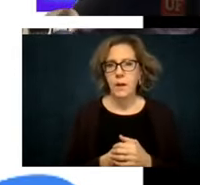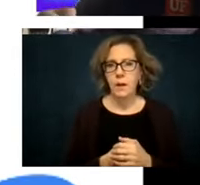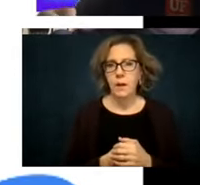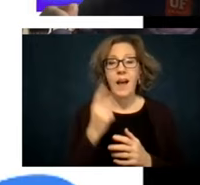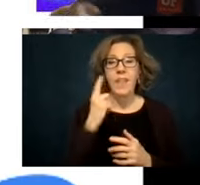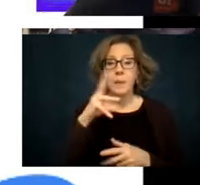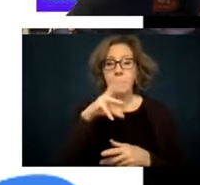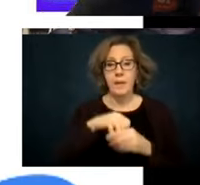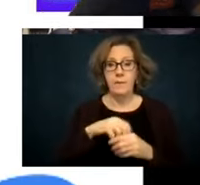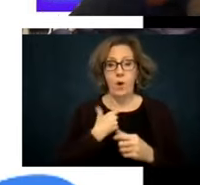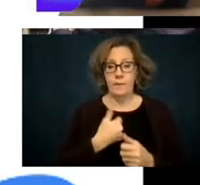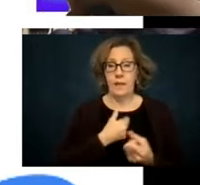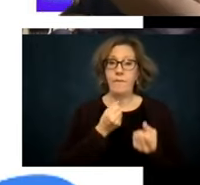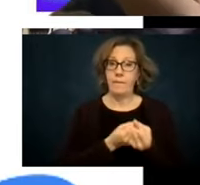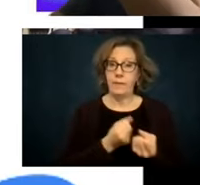self-advocacy.